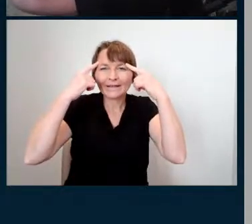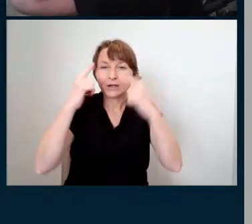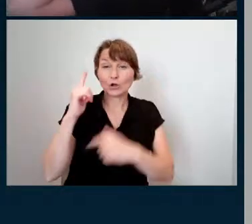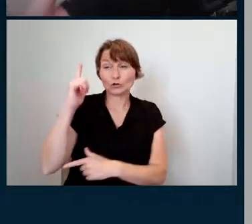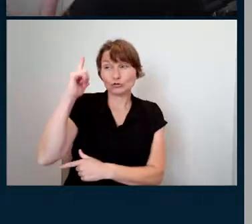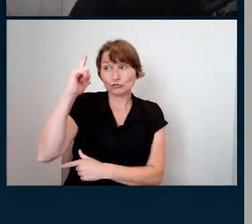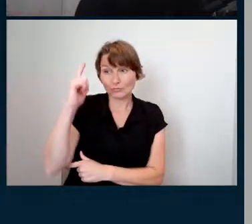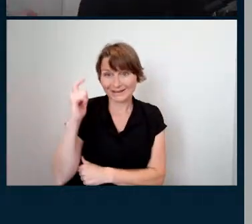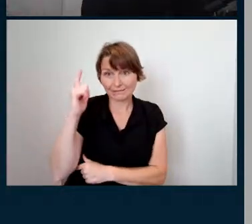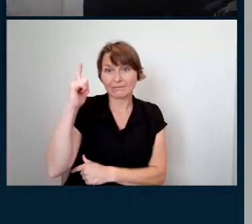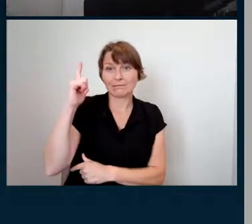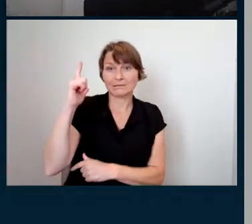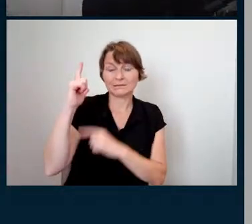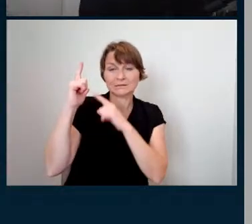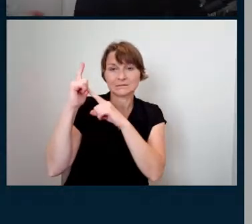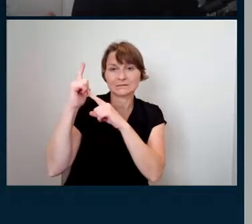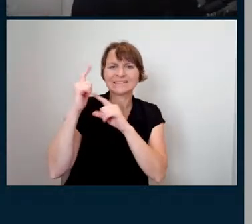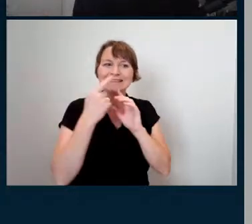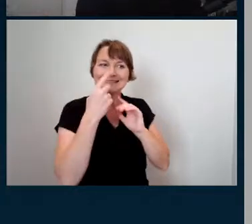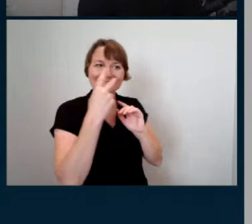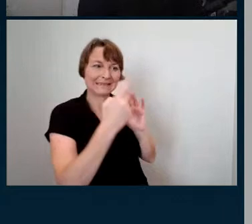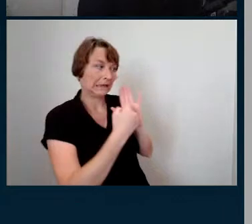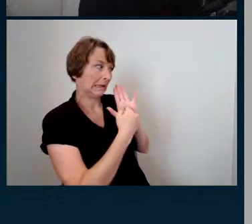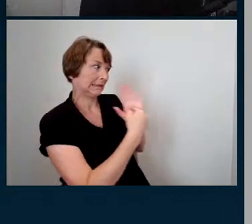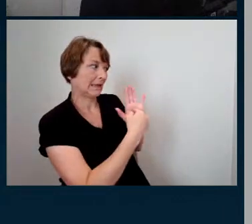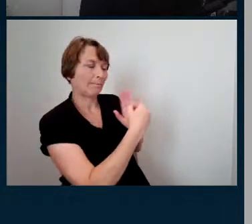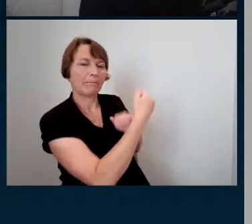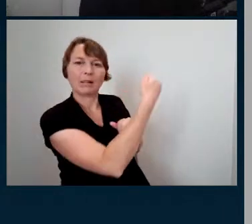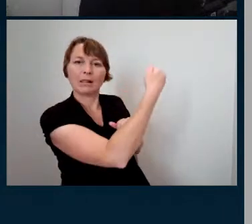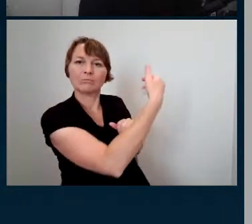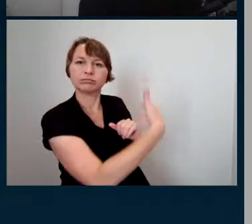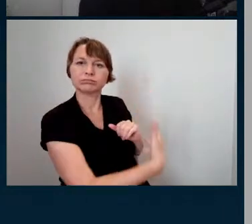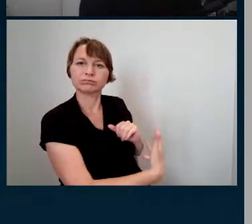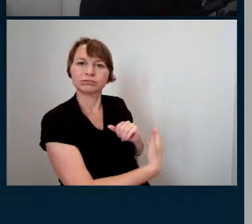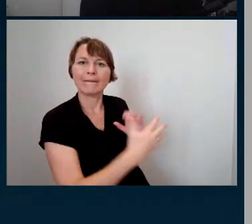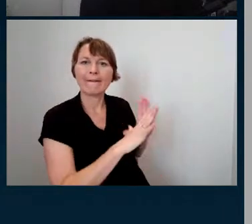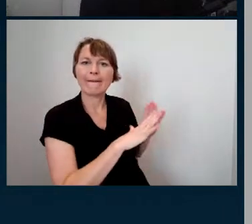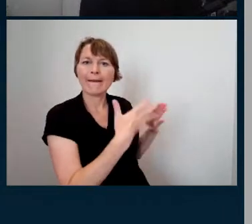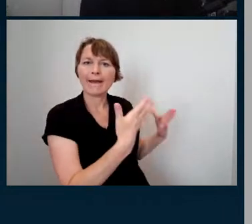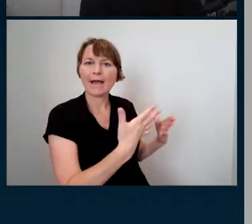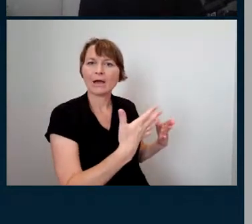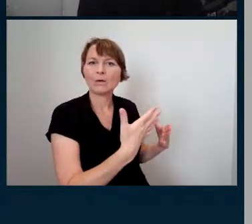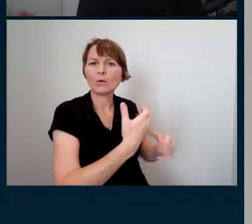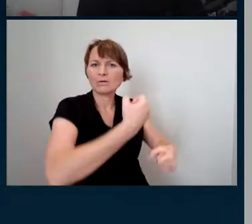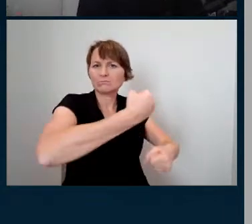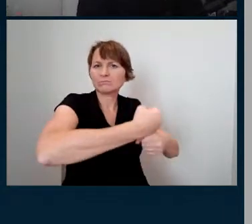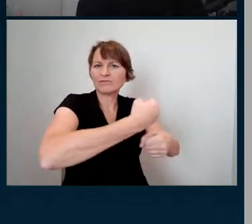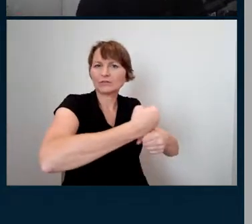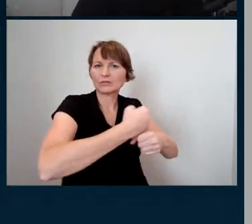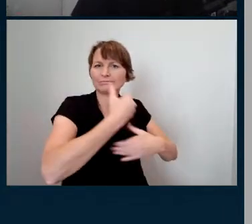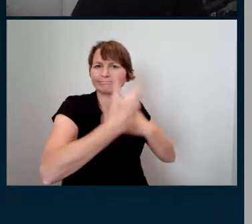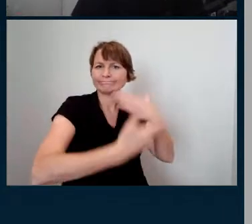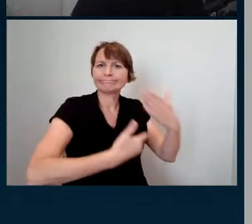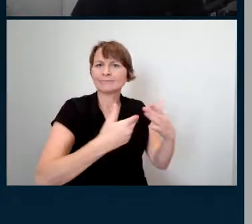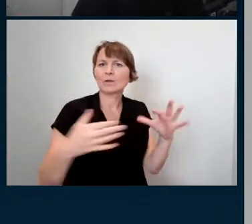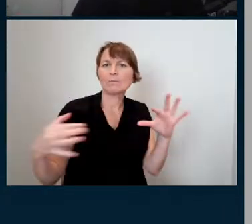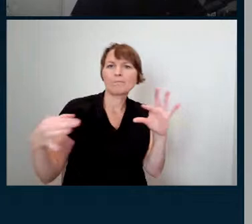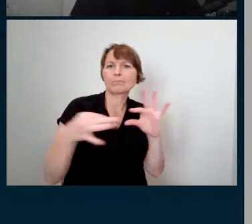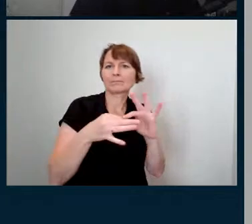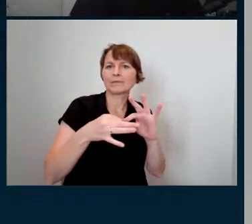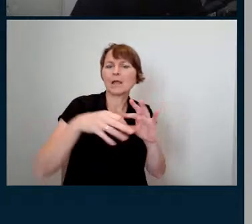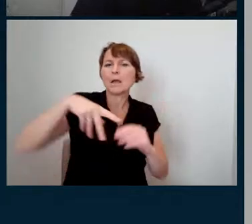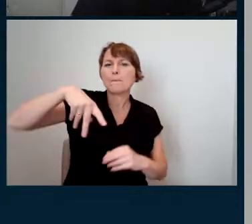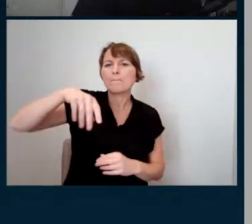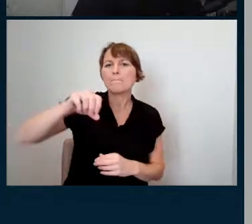here are the examples of what triggers you can use for an Azure function app with PowerShell. The HTTP trigger and the